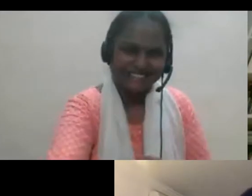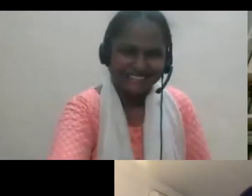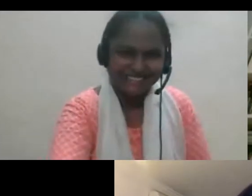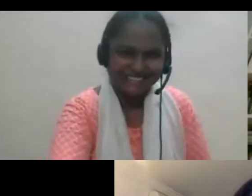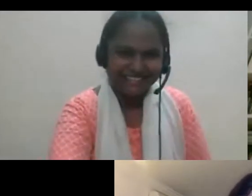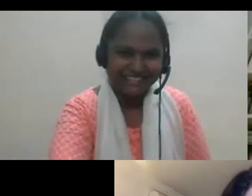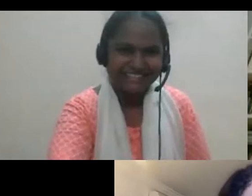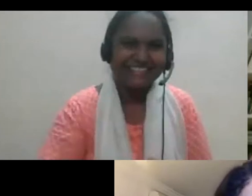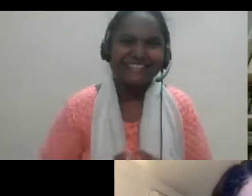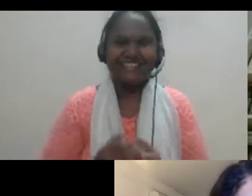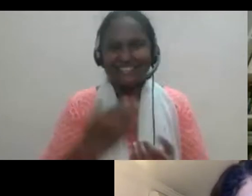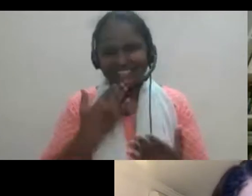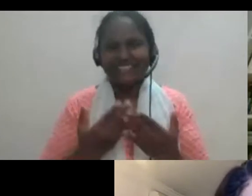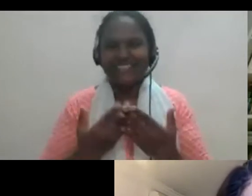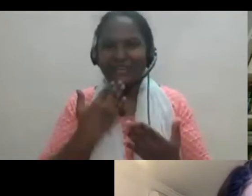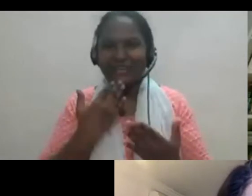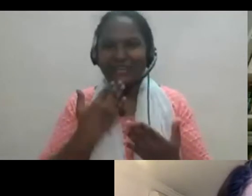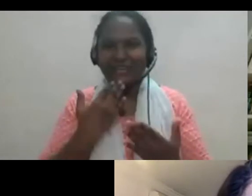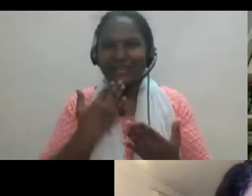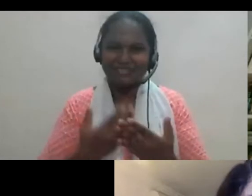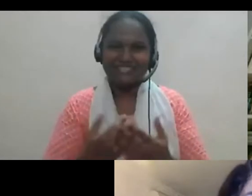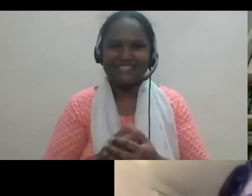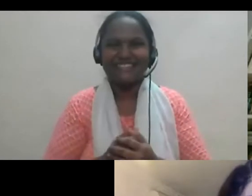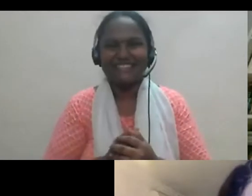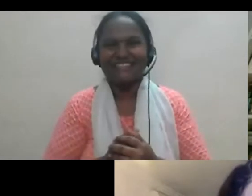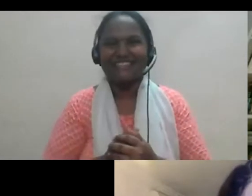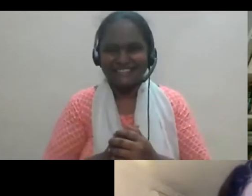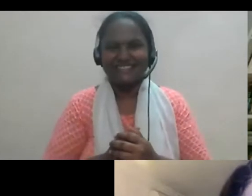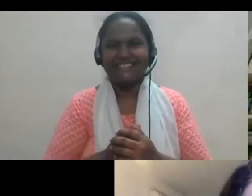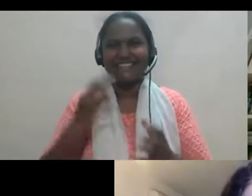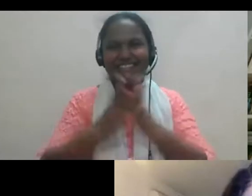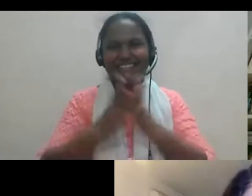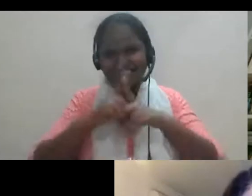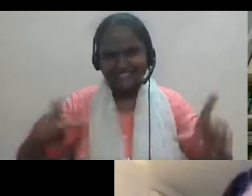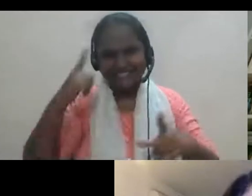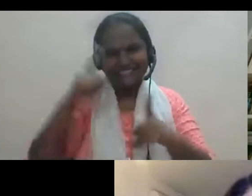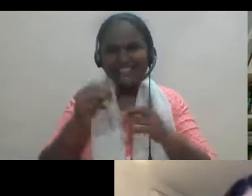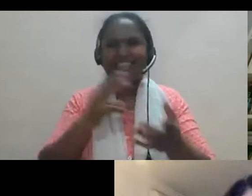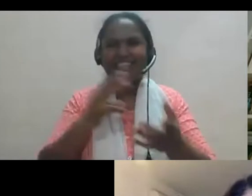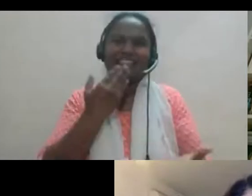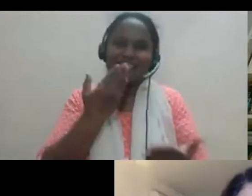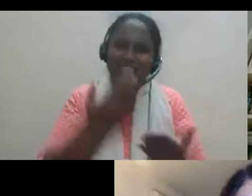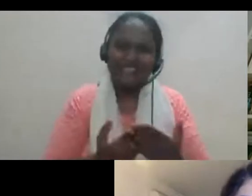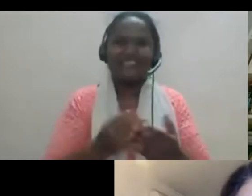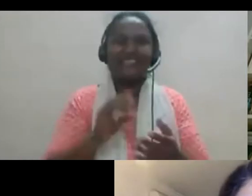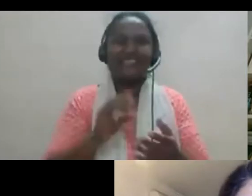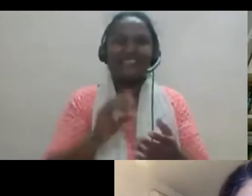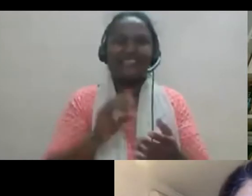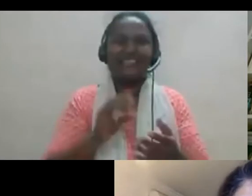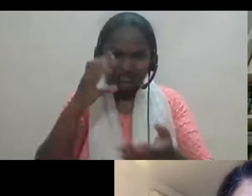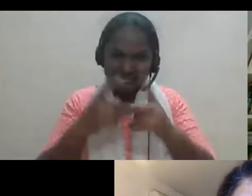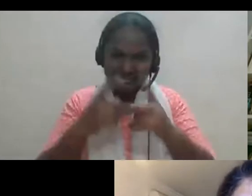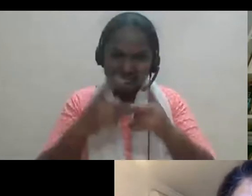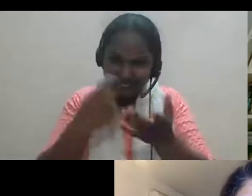excellent help for us during this. Thank you, ma'am. Doing the sign language interpretation. So thank you, Victoria. I thank you all